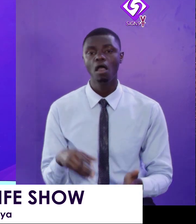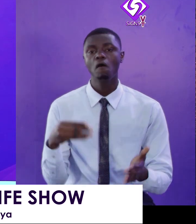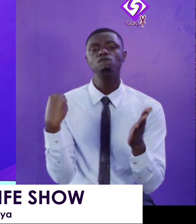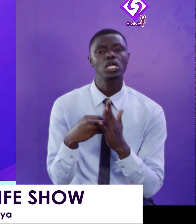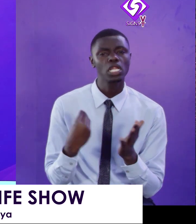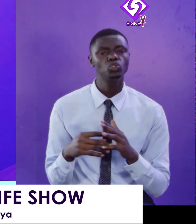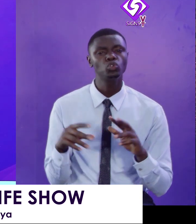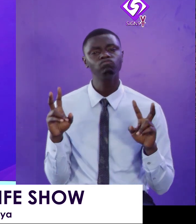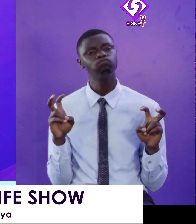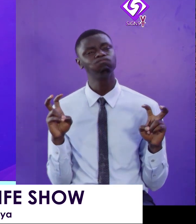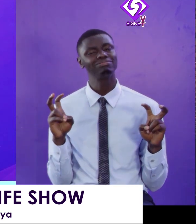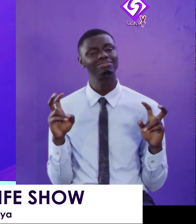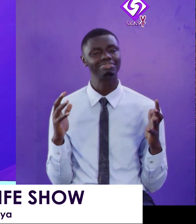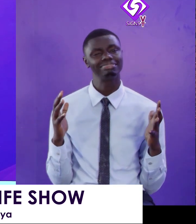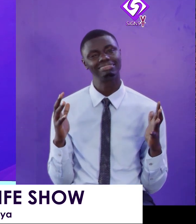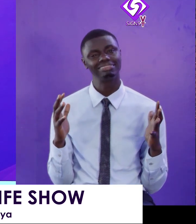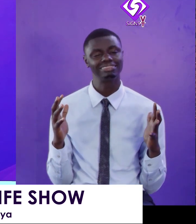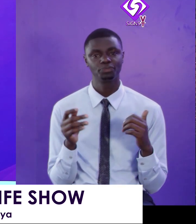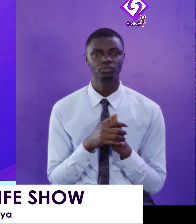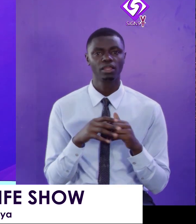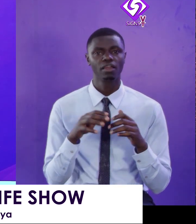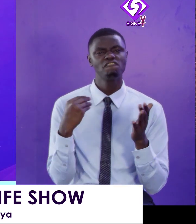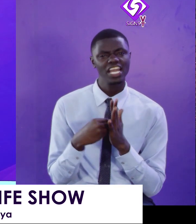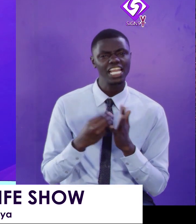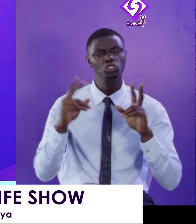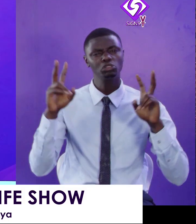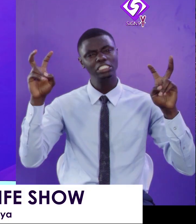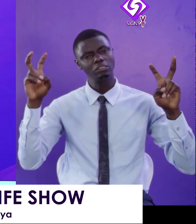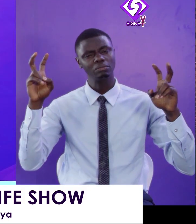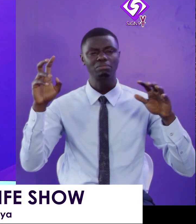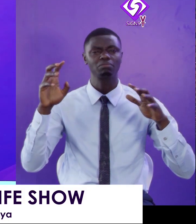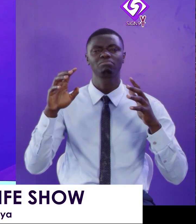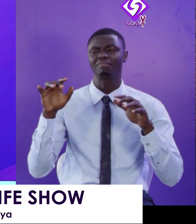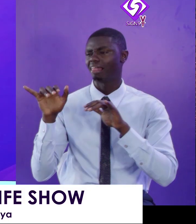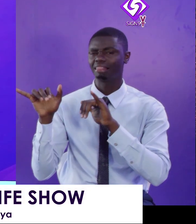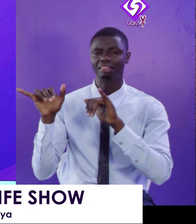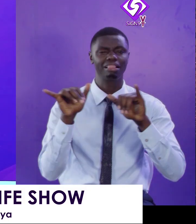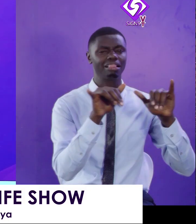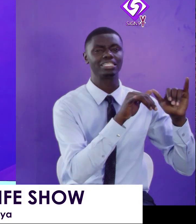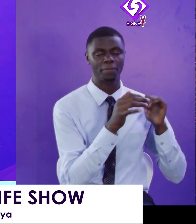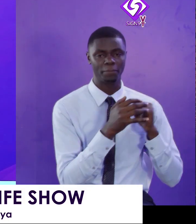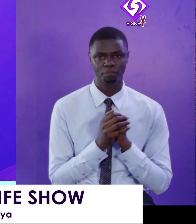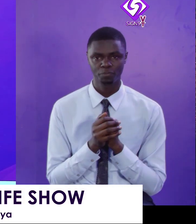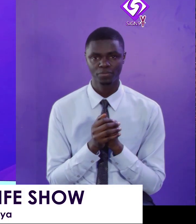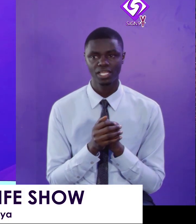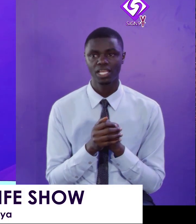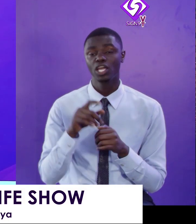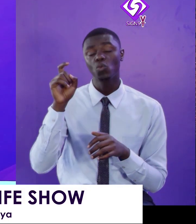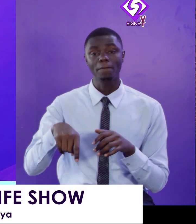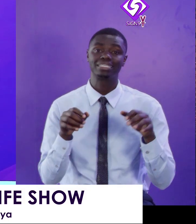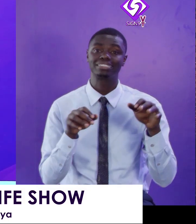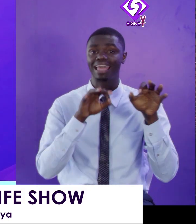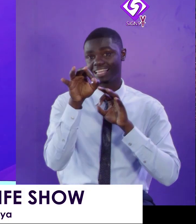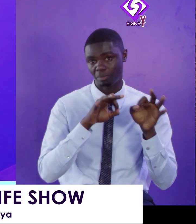financial issues to some extent are very similar. You need to demystify